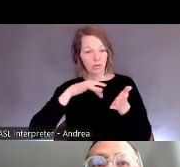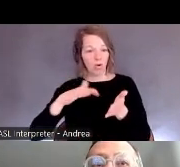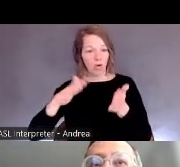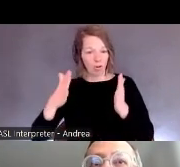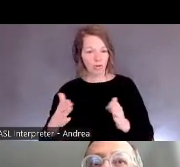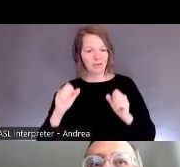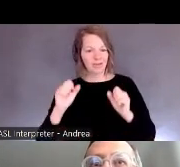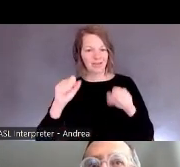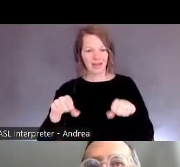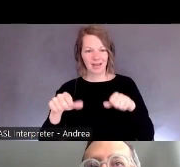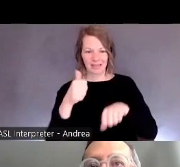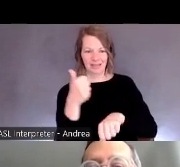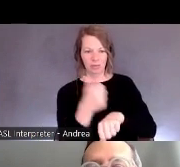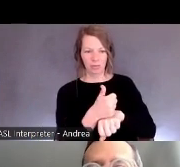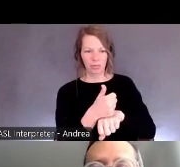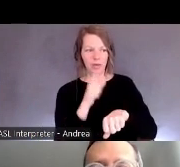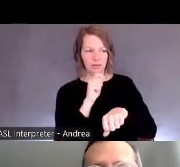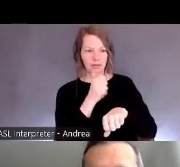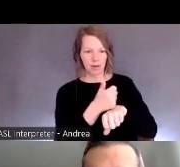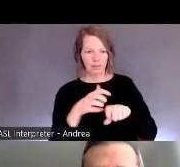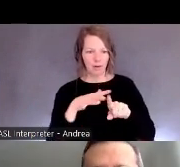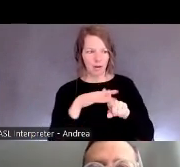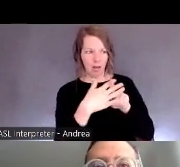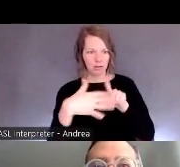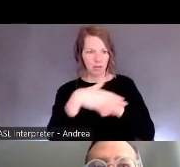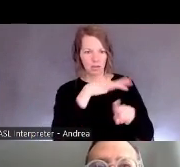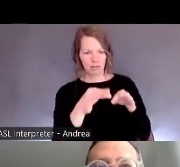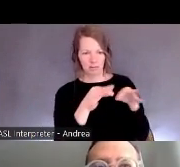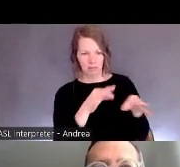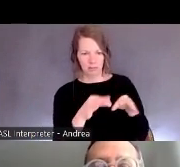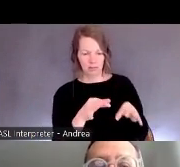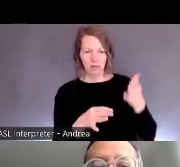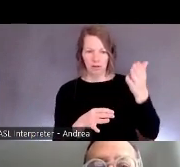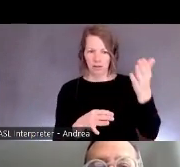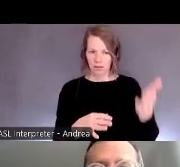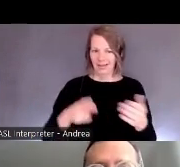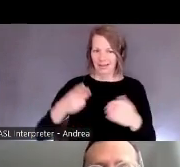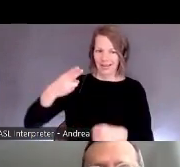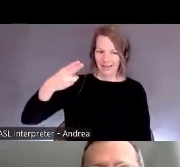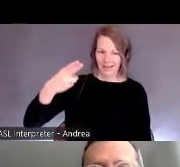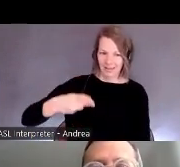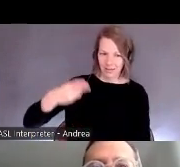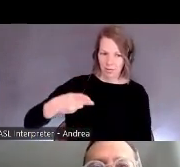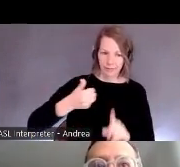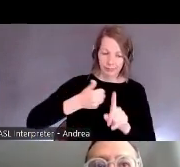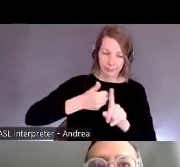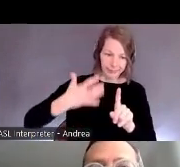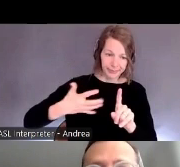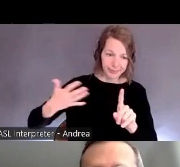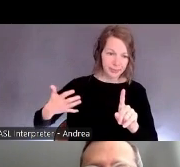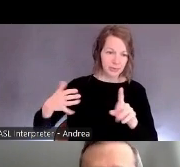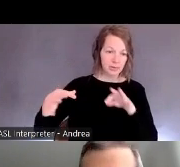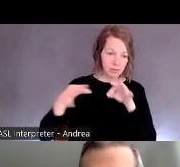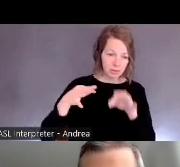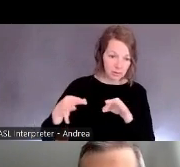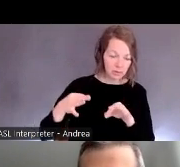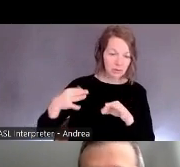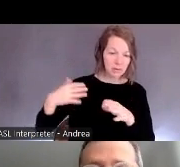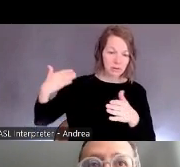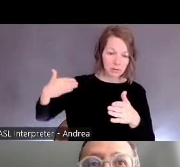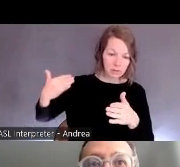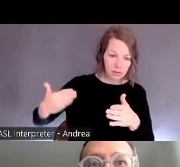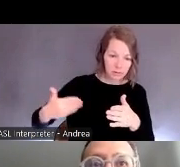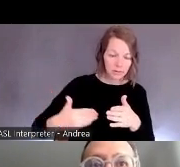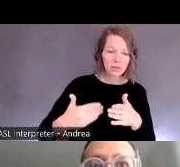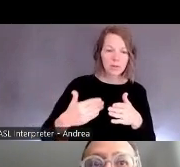the first is to historicize. So it's really explain the historical origins and the historical context, again, this